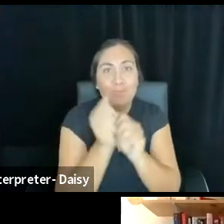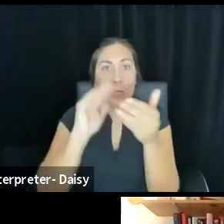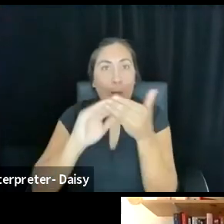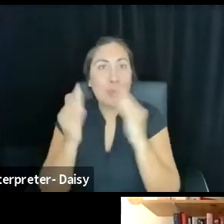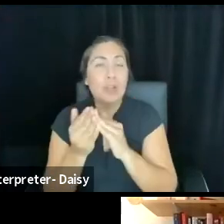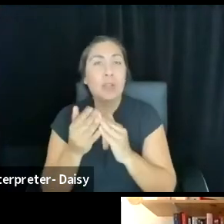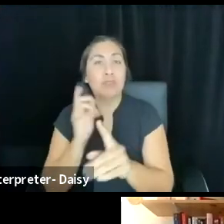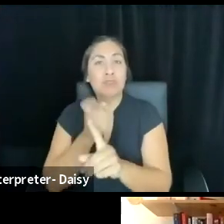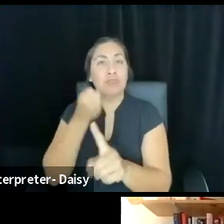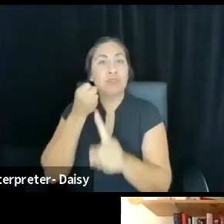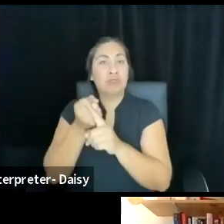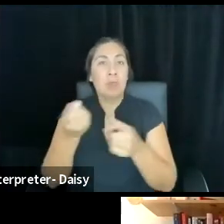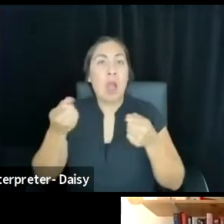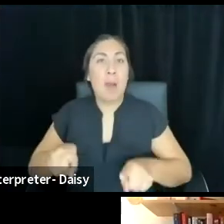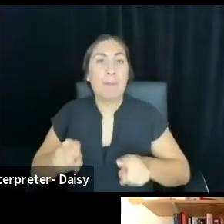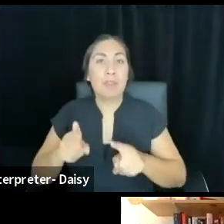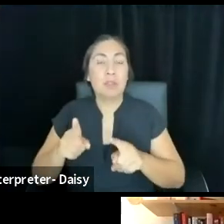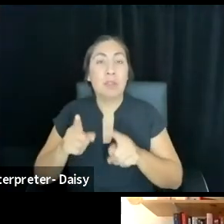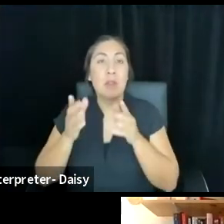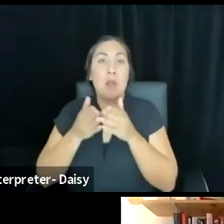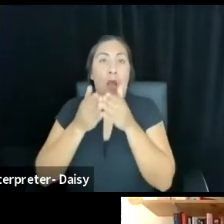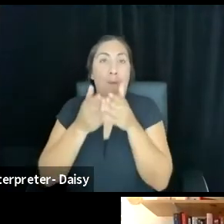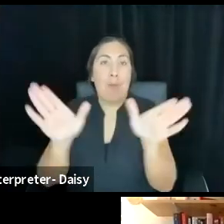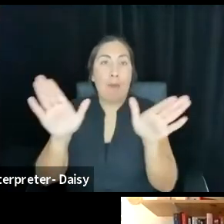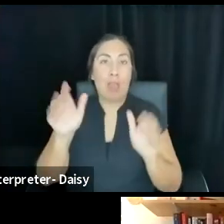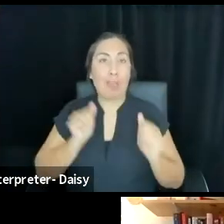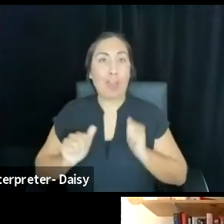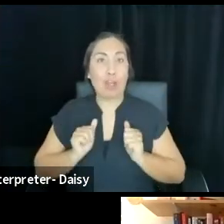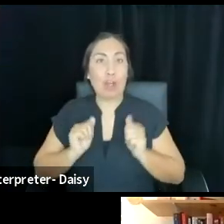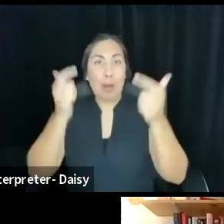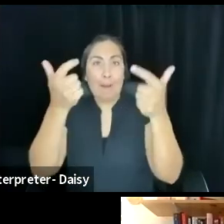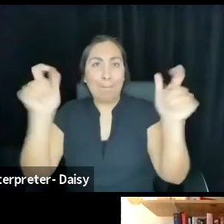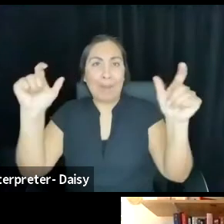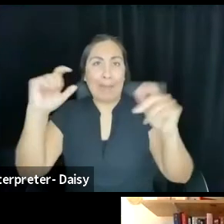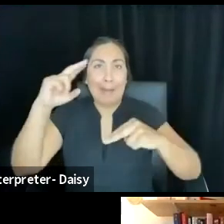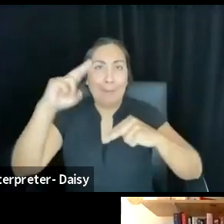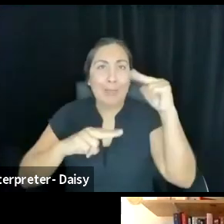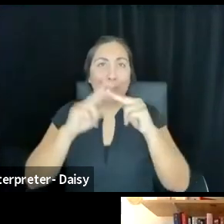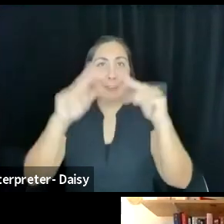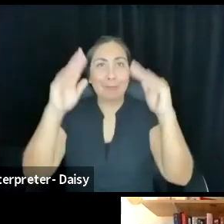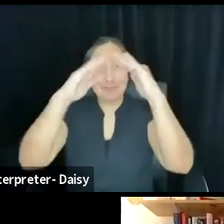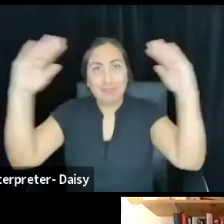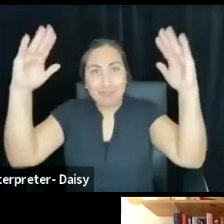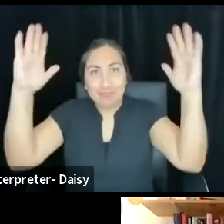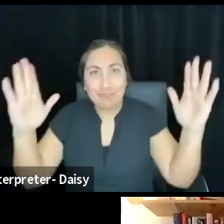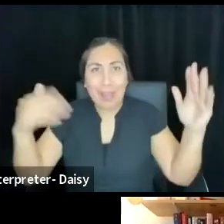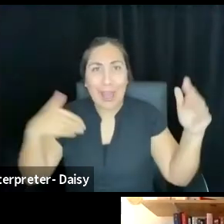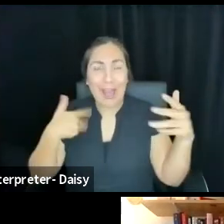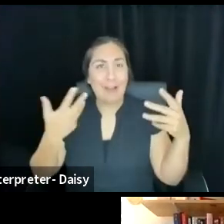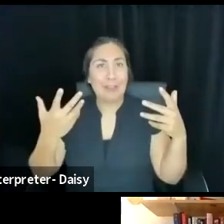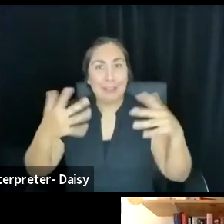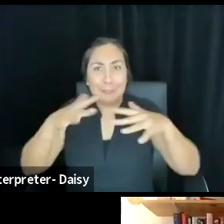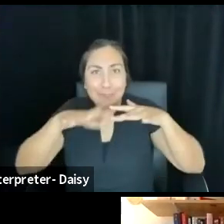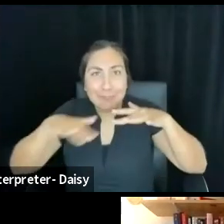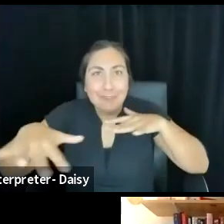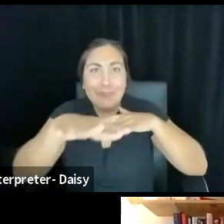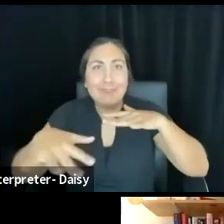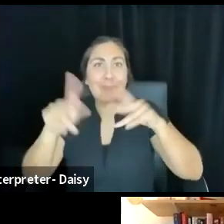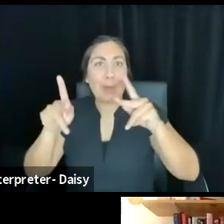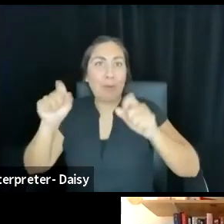theater is a large building that has space for people to come to, but so many of our community